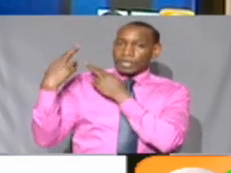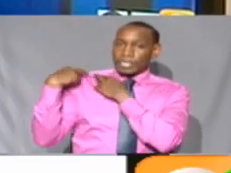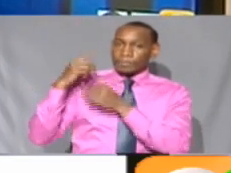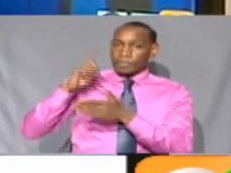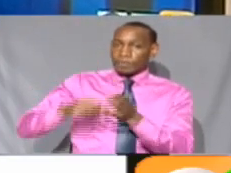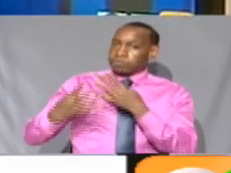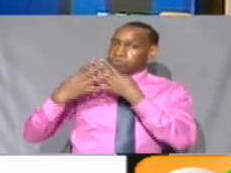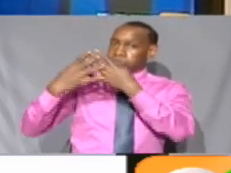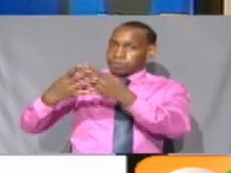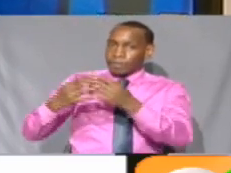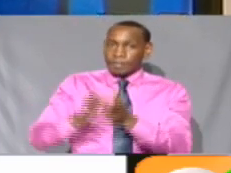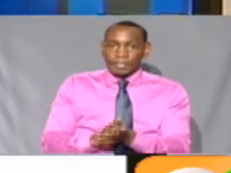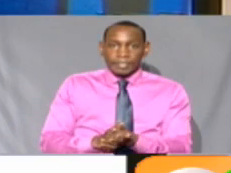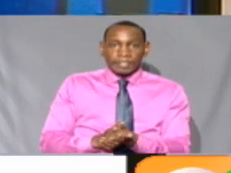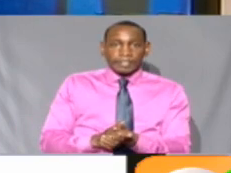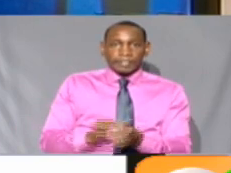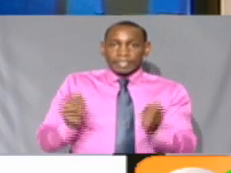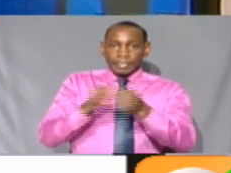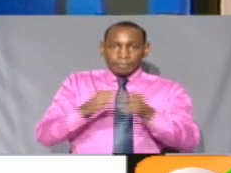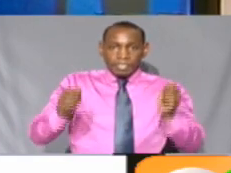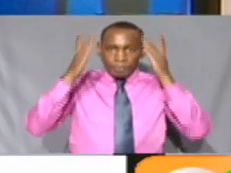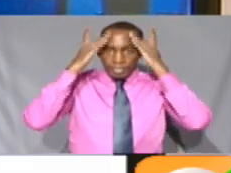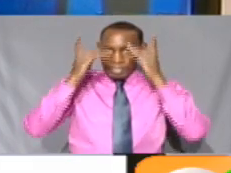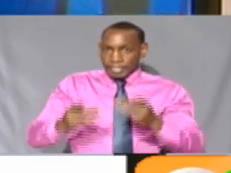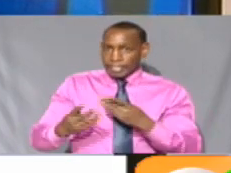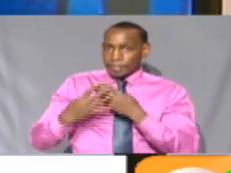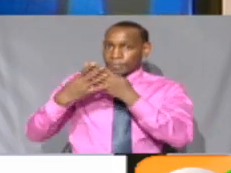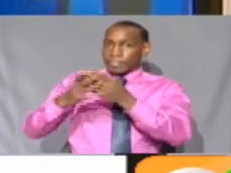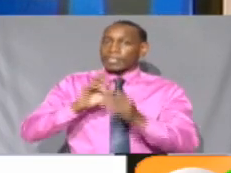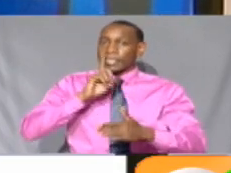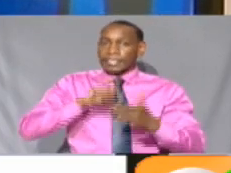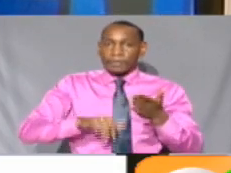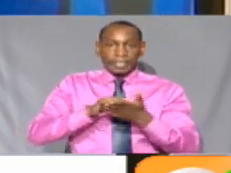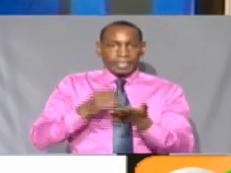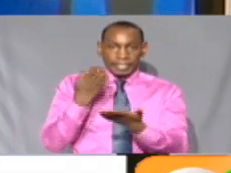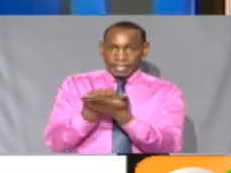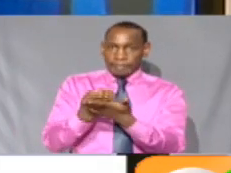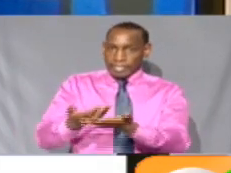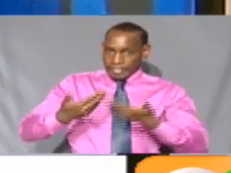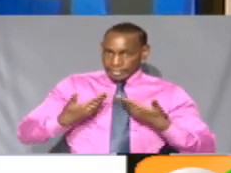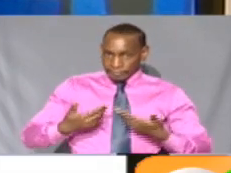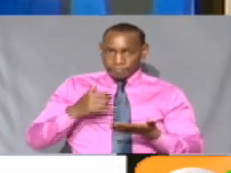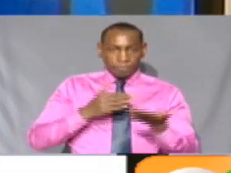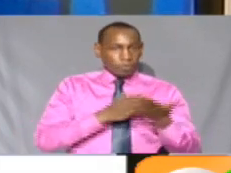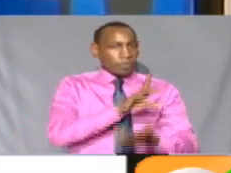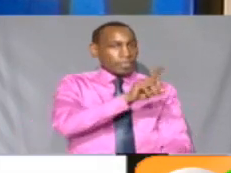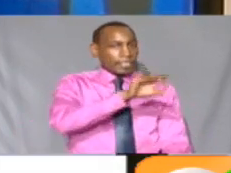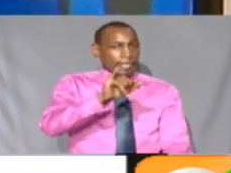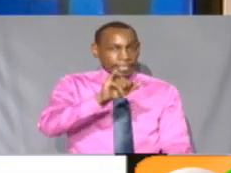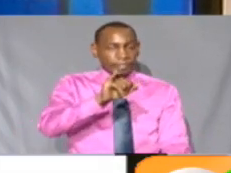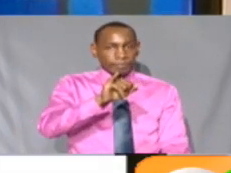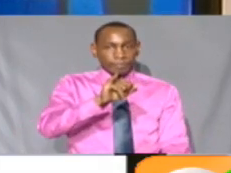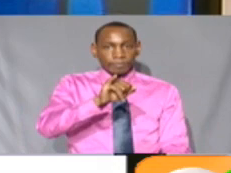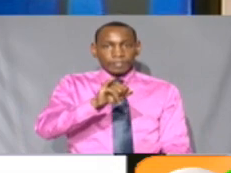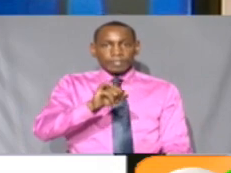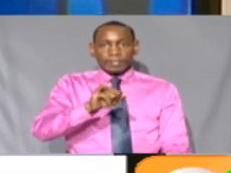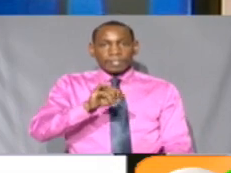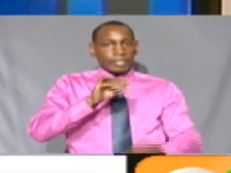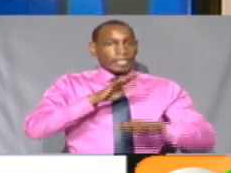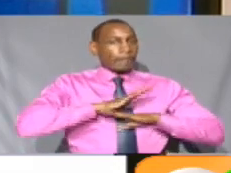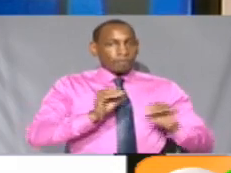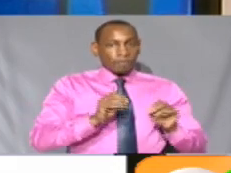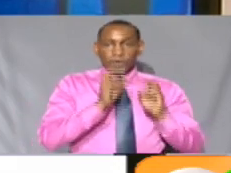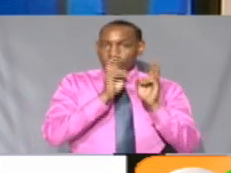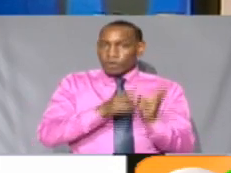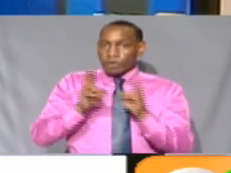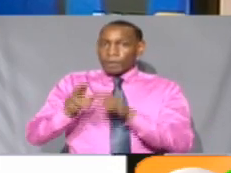responsibility to prosecute, cannot then take the decision to prosecute and say the evidence given to them by the DCI was defective. They